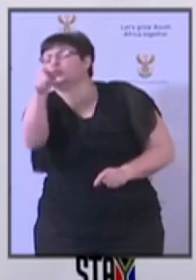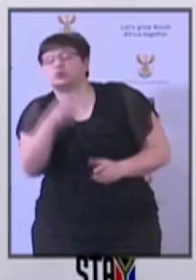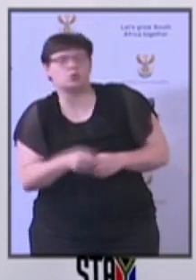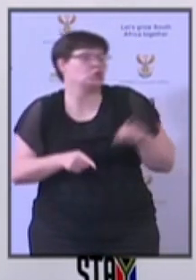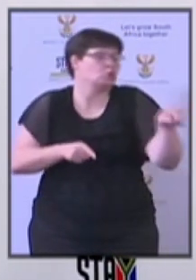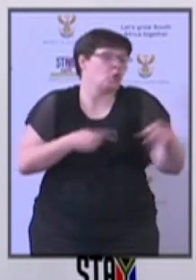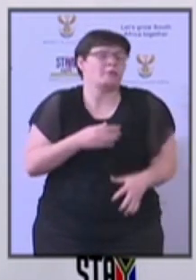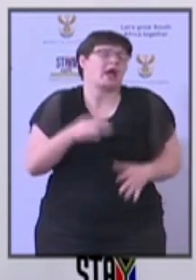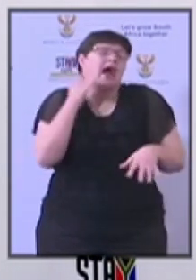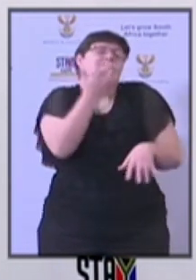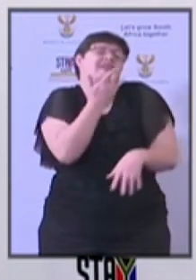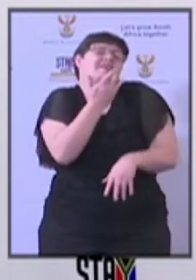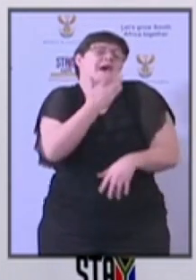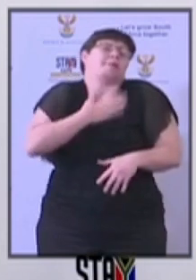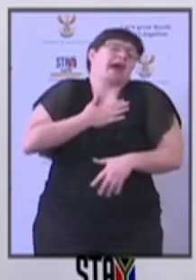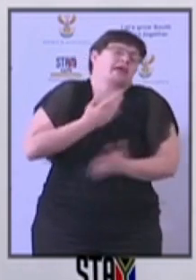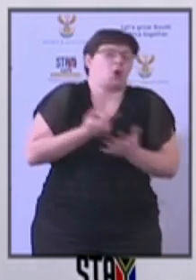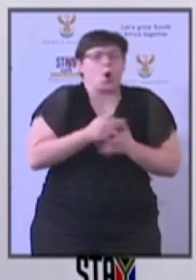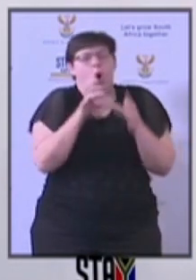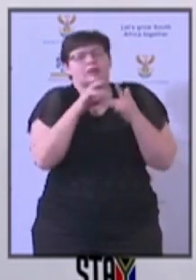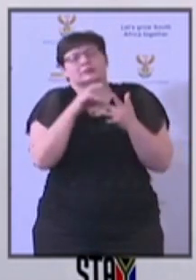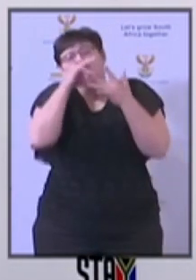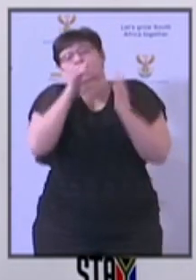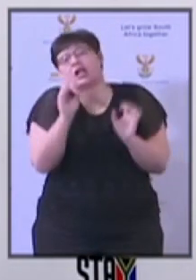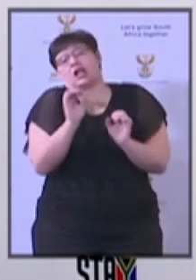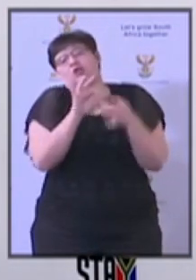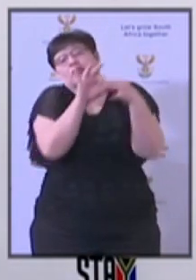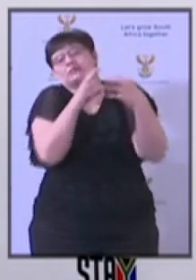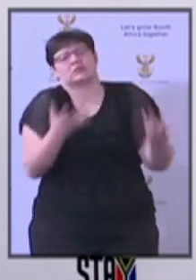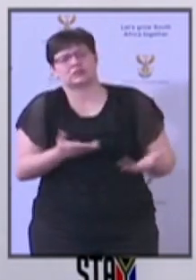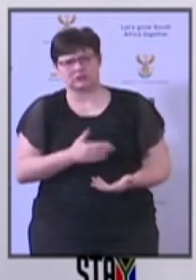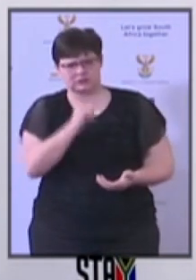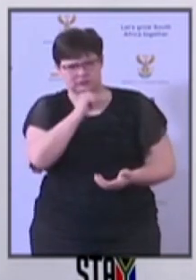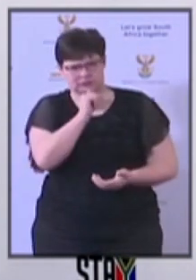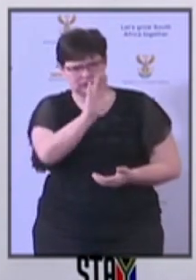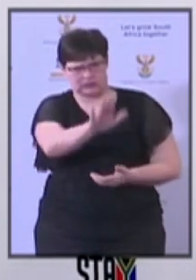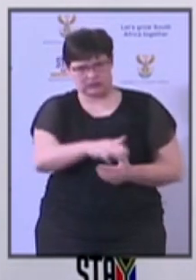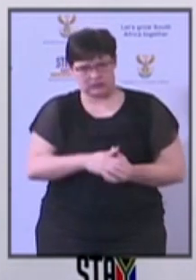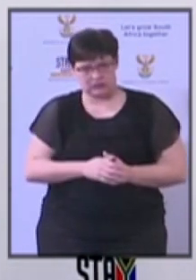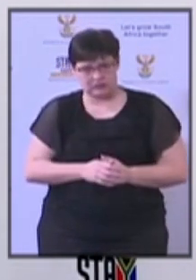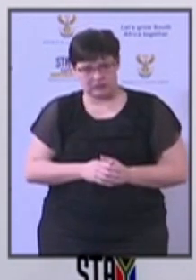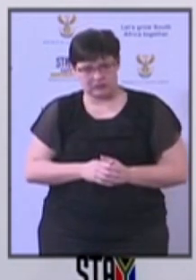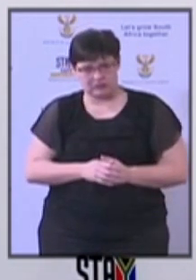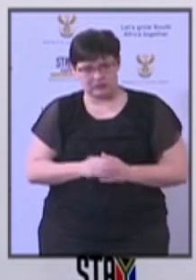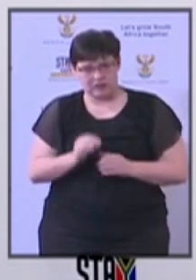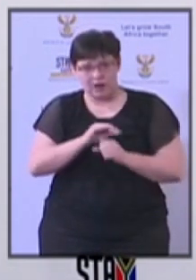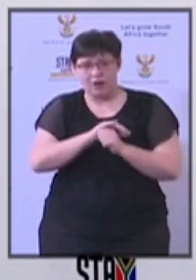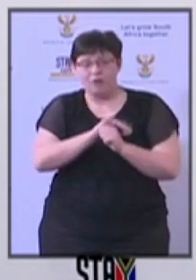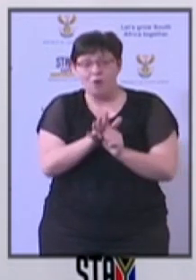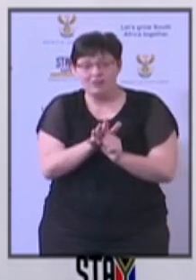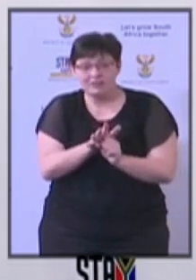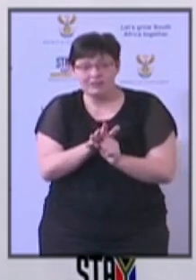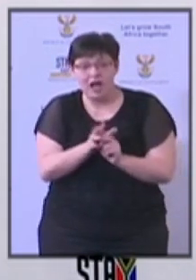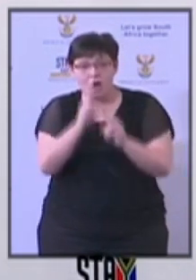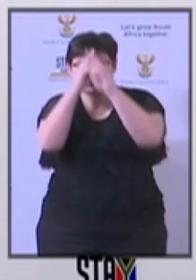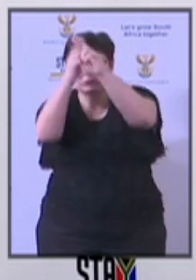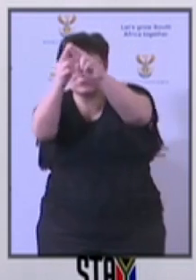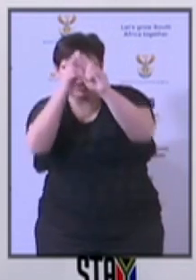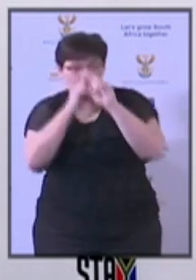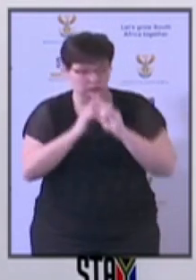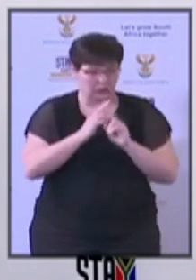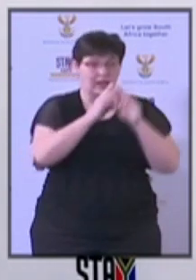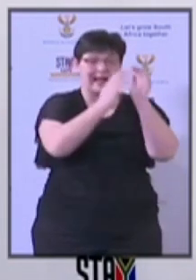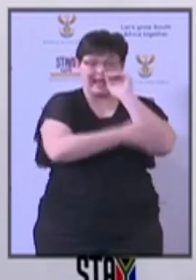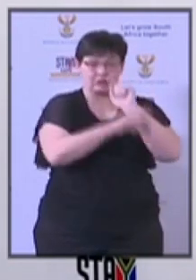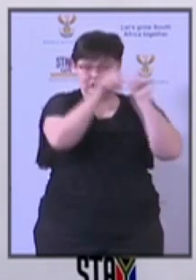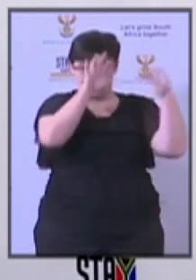your relationships. So the relationships we have got with other countries, COVID-19 will never respect those relationships. So we